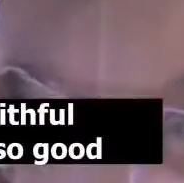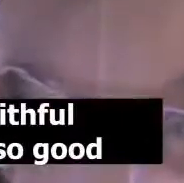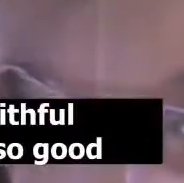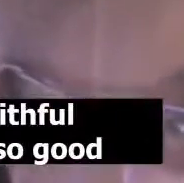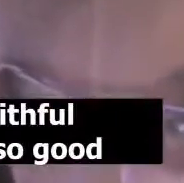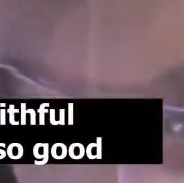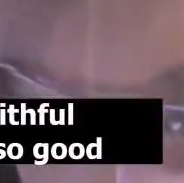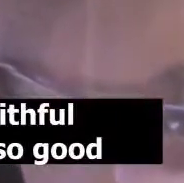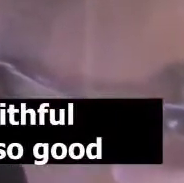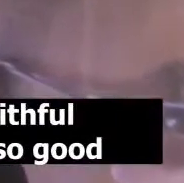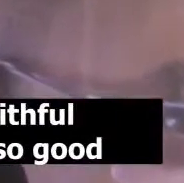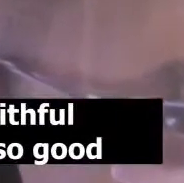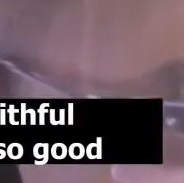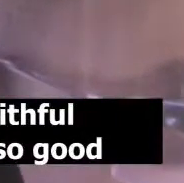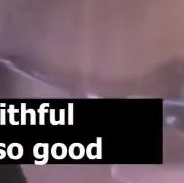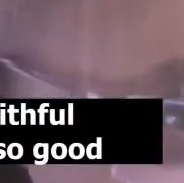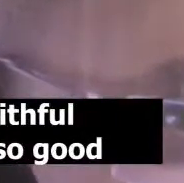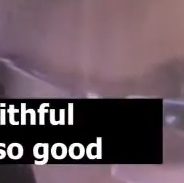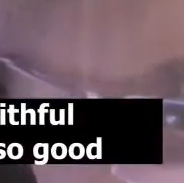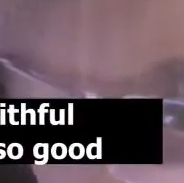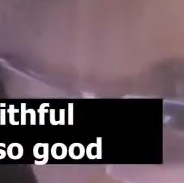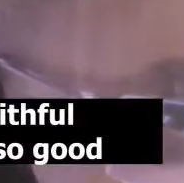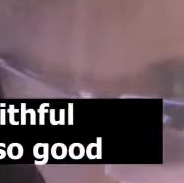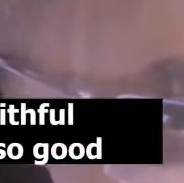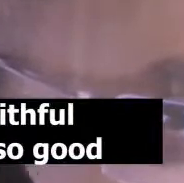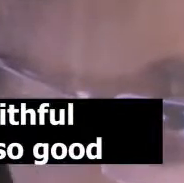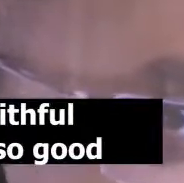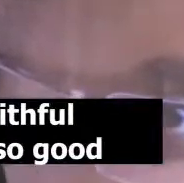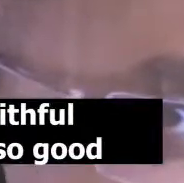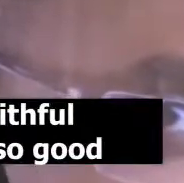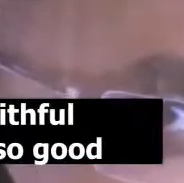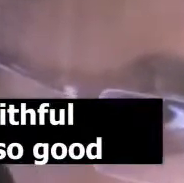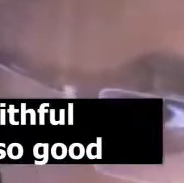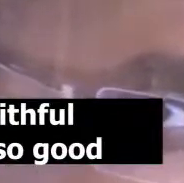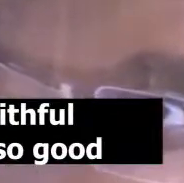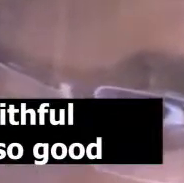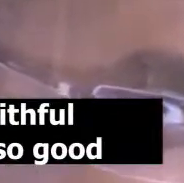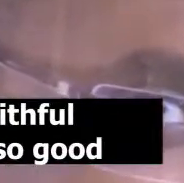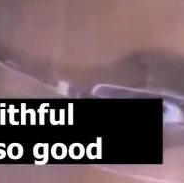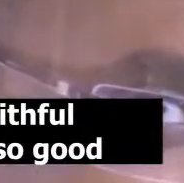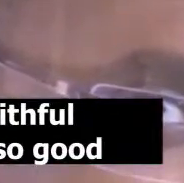Yeah. All my life you have been so, so